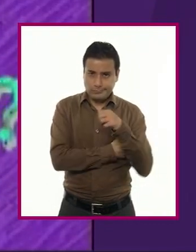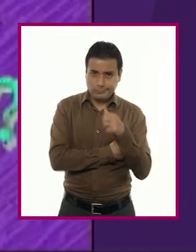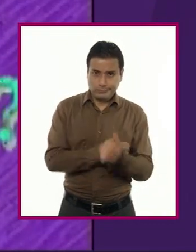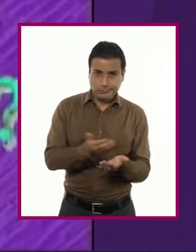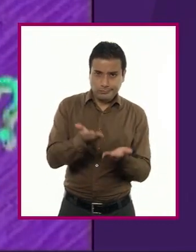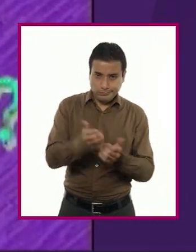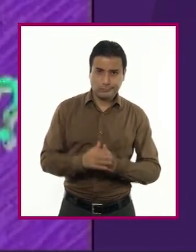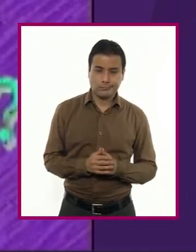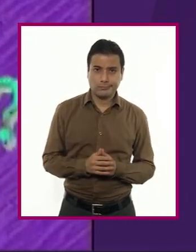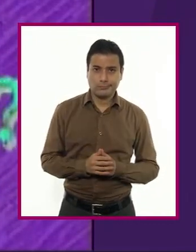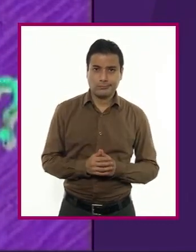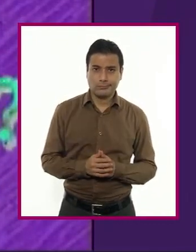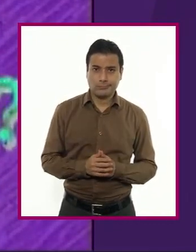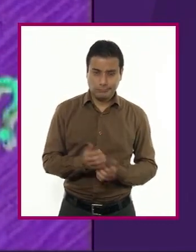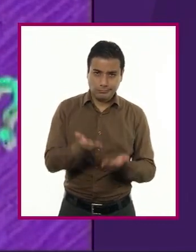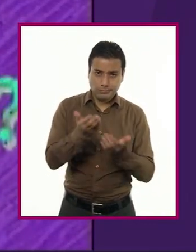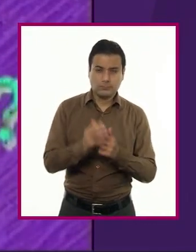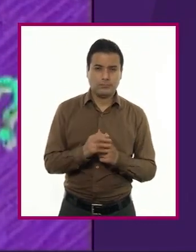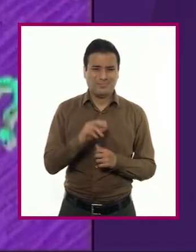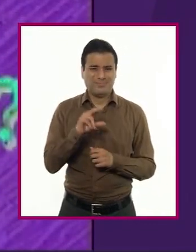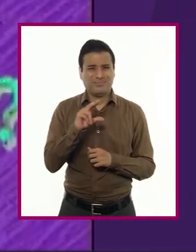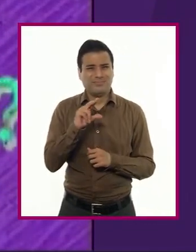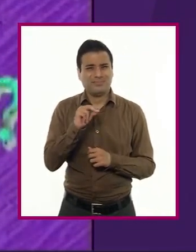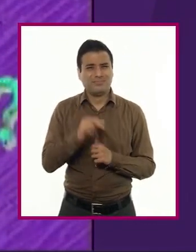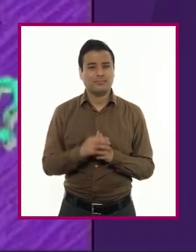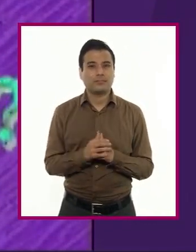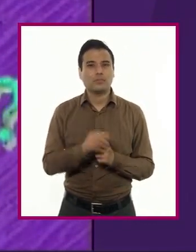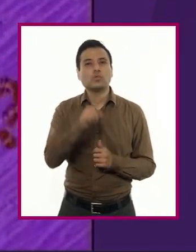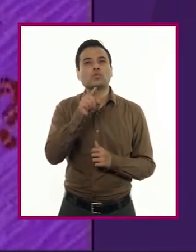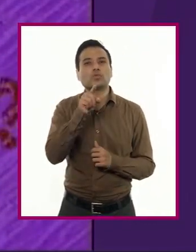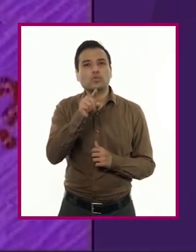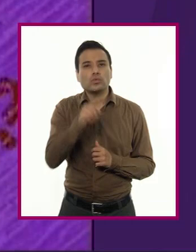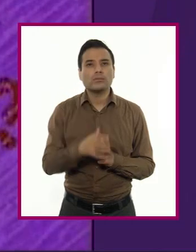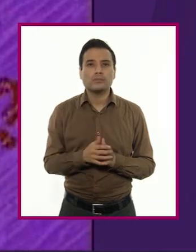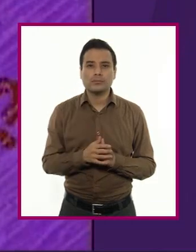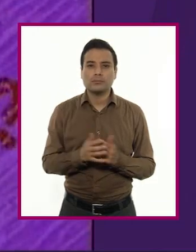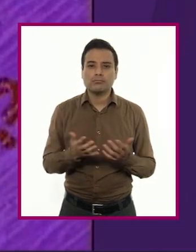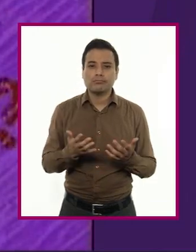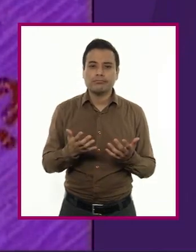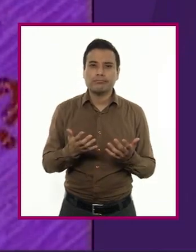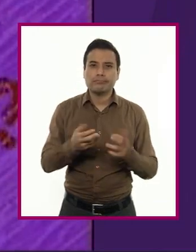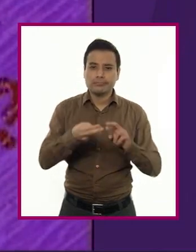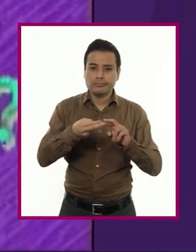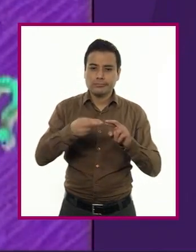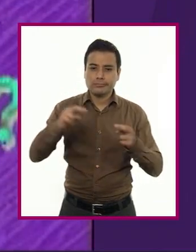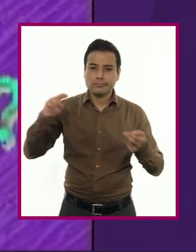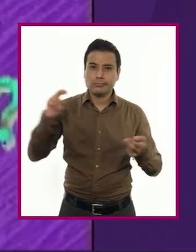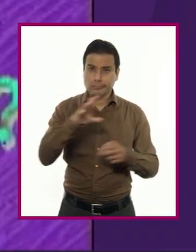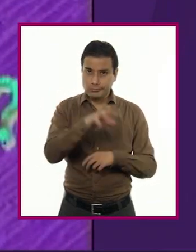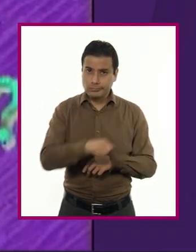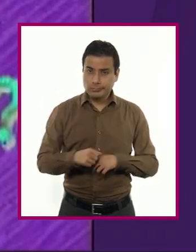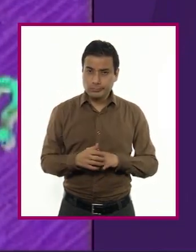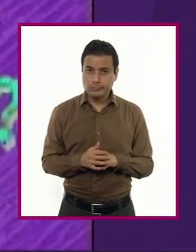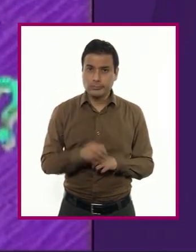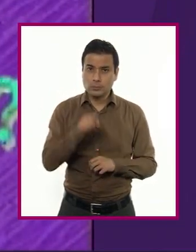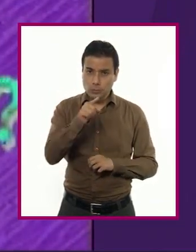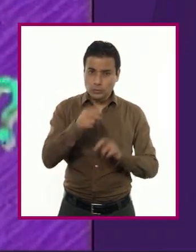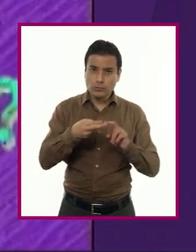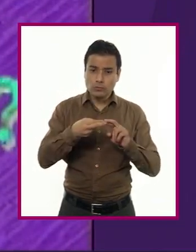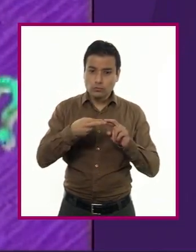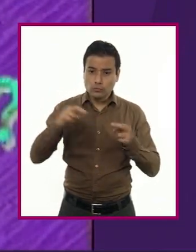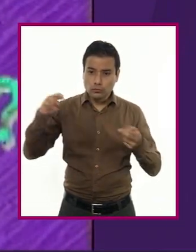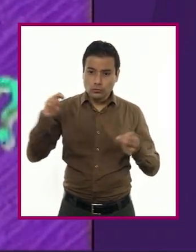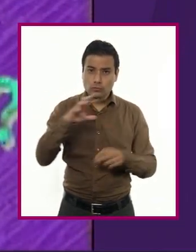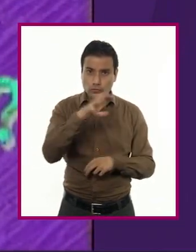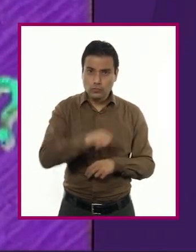arm? Why don't you? No. Why don't you take the rope? Why don't you take the rope? Why don't you take